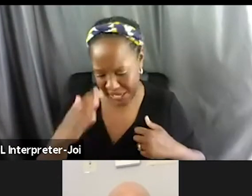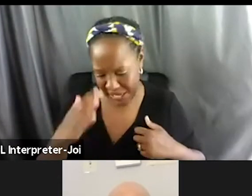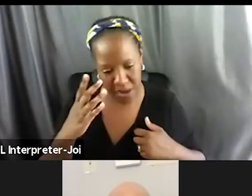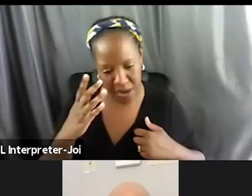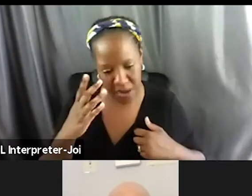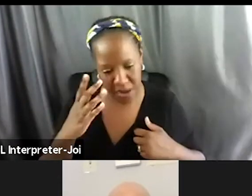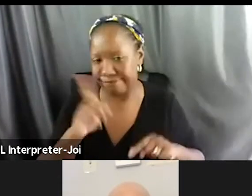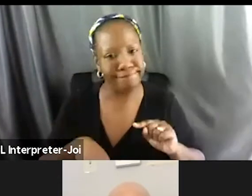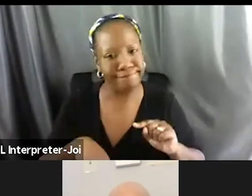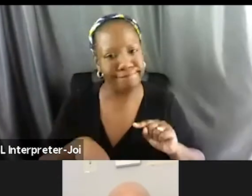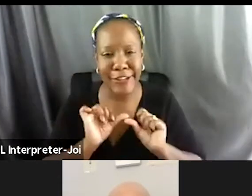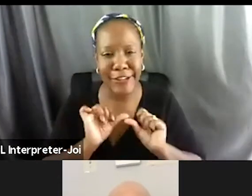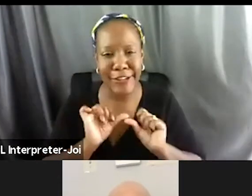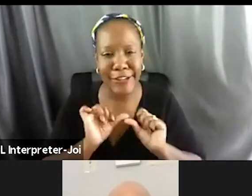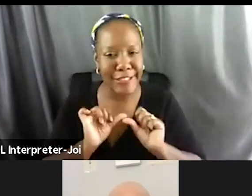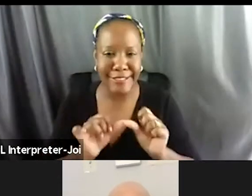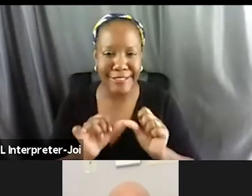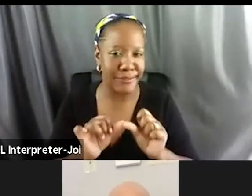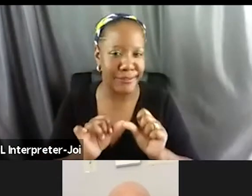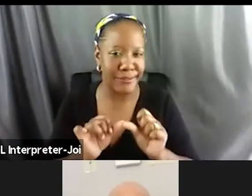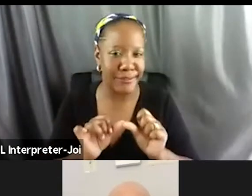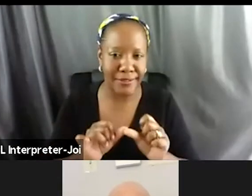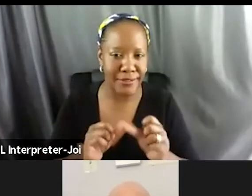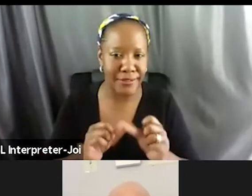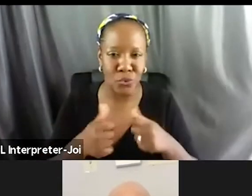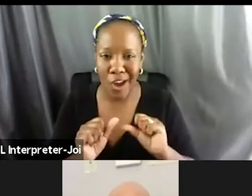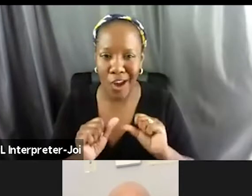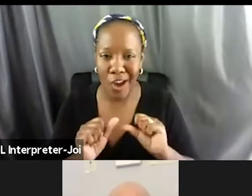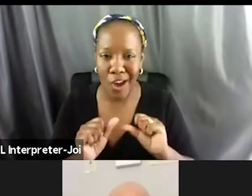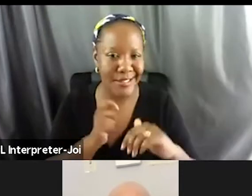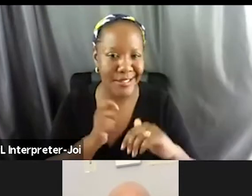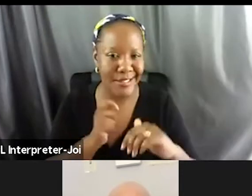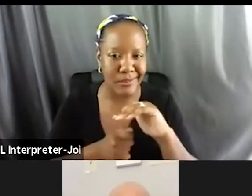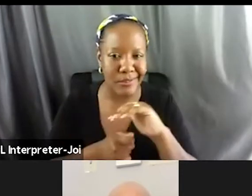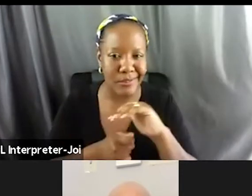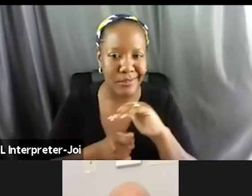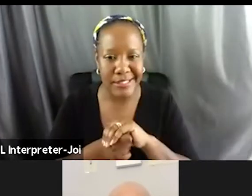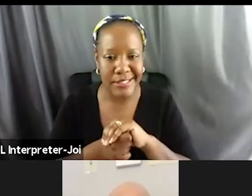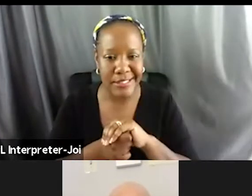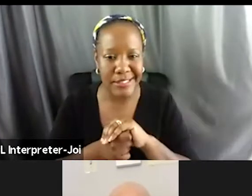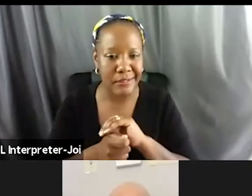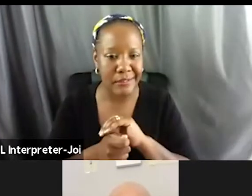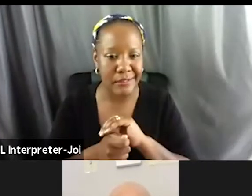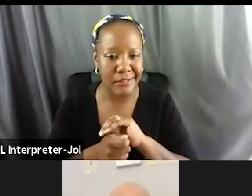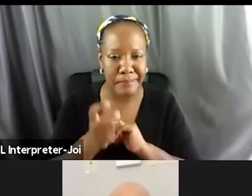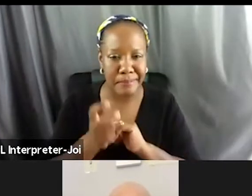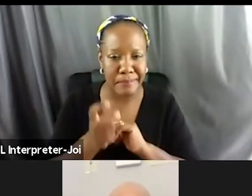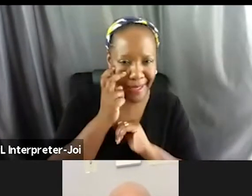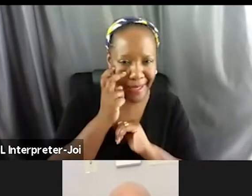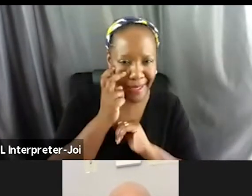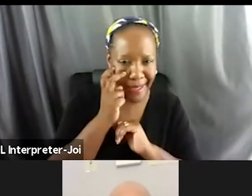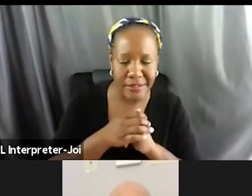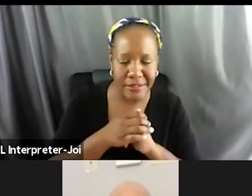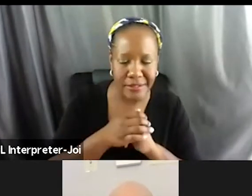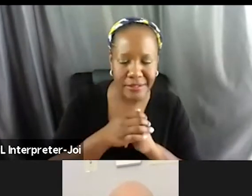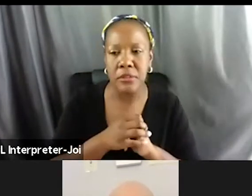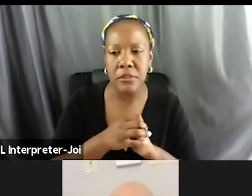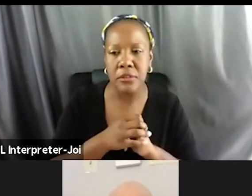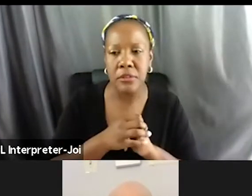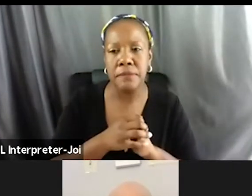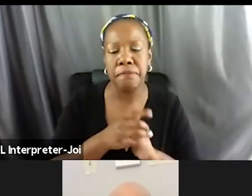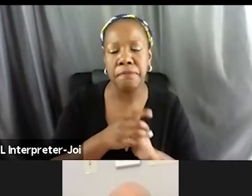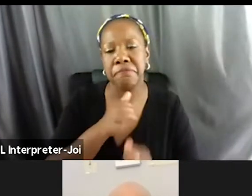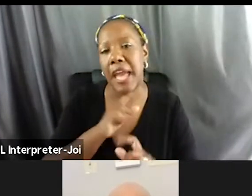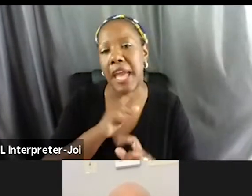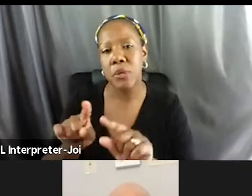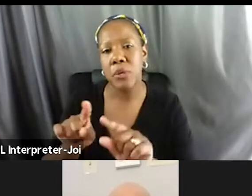continue to go another day with trying to conceal the blindness. And I was at a meeting, and I was going